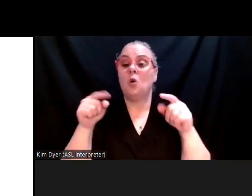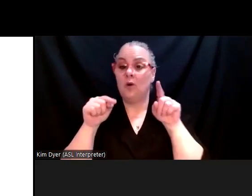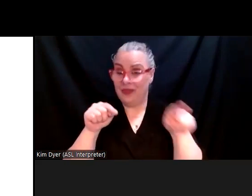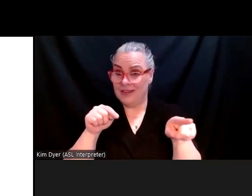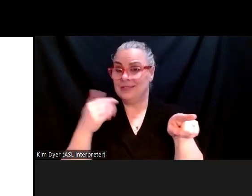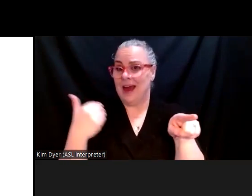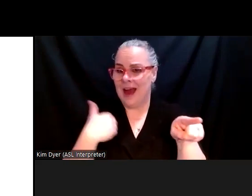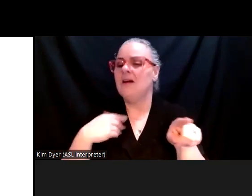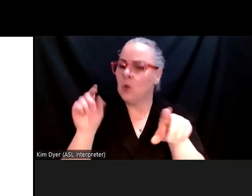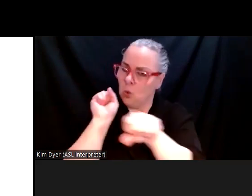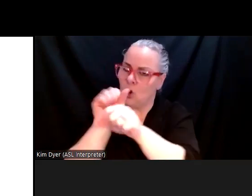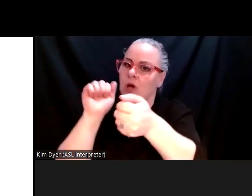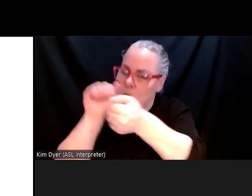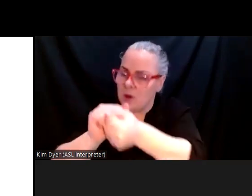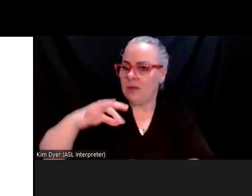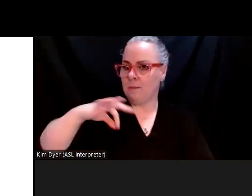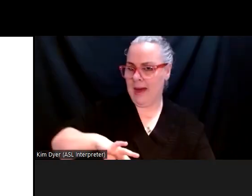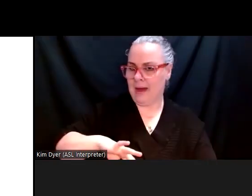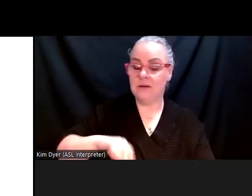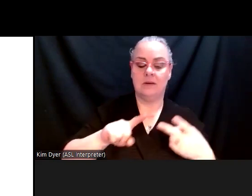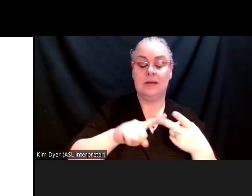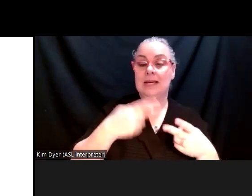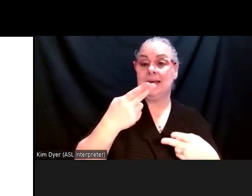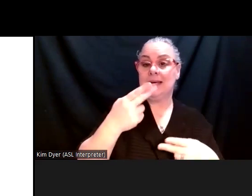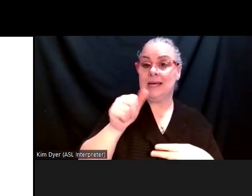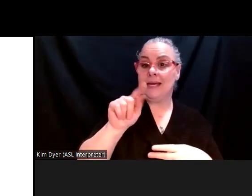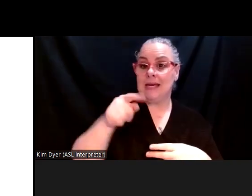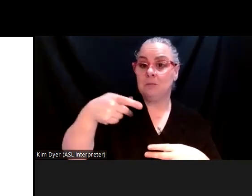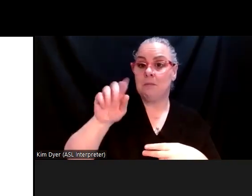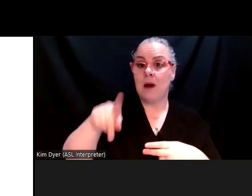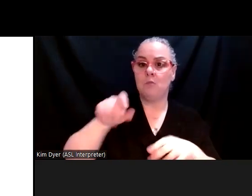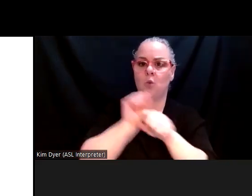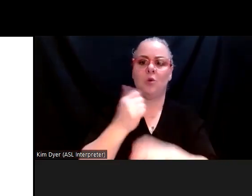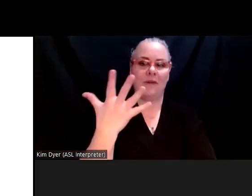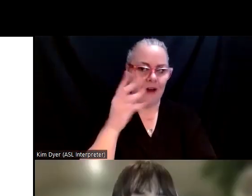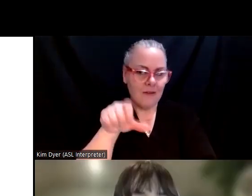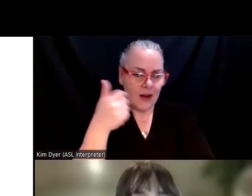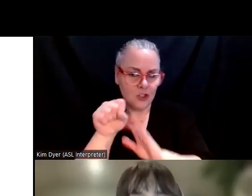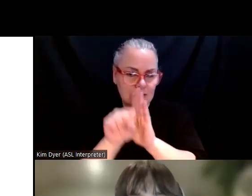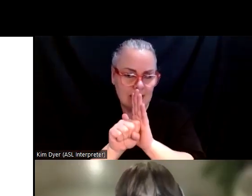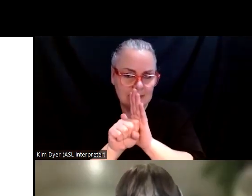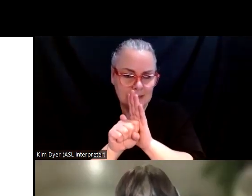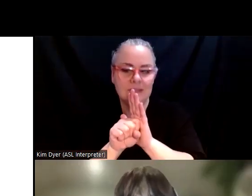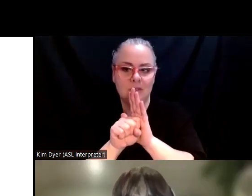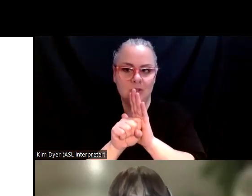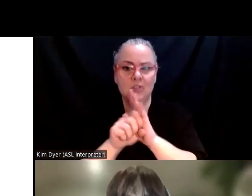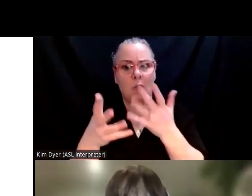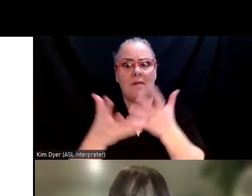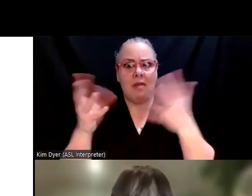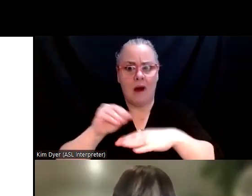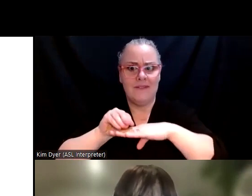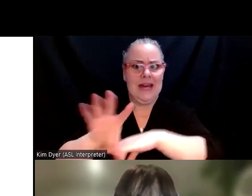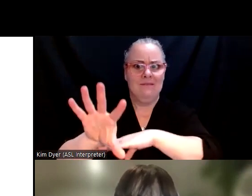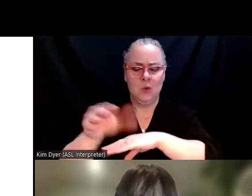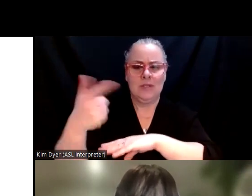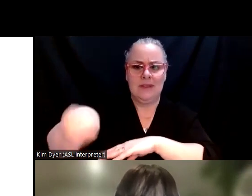with the state of Maine, and for the heat pumps, we are working with 5 other states. So we have significant influence there, but we